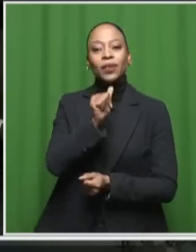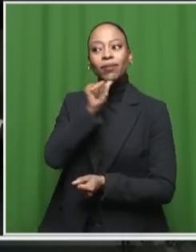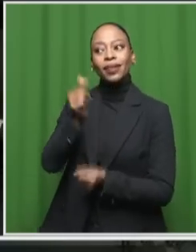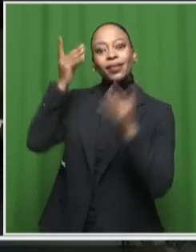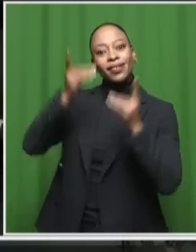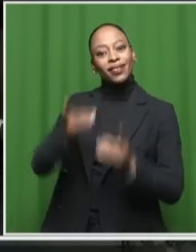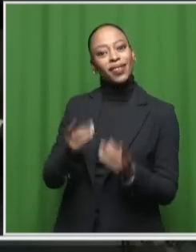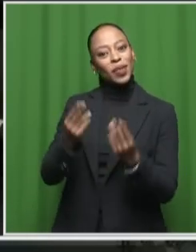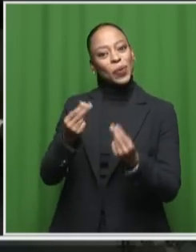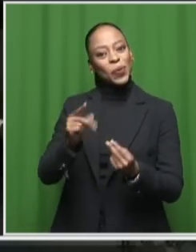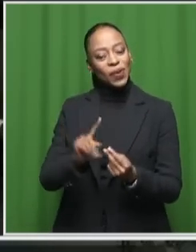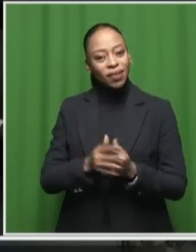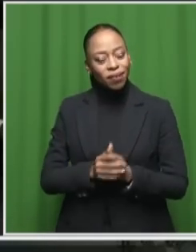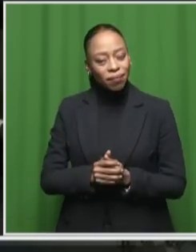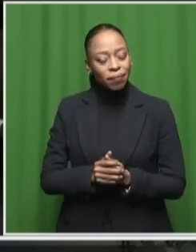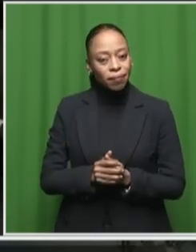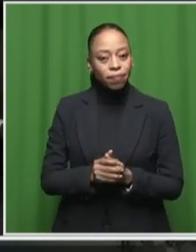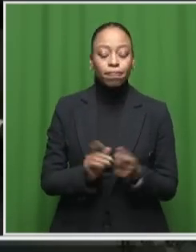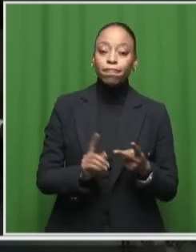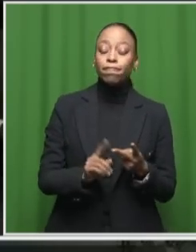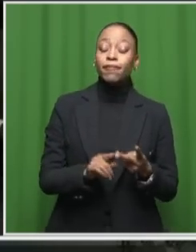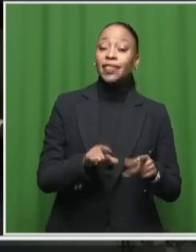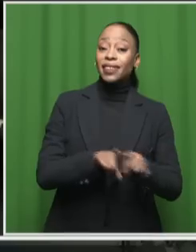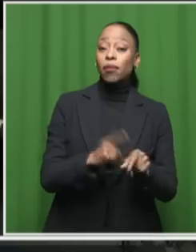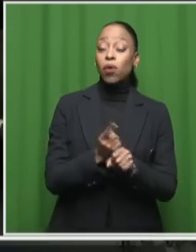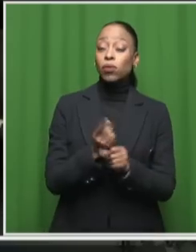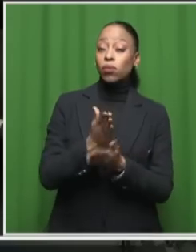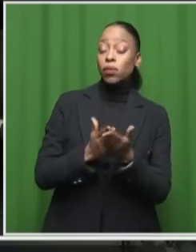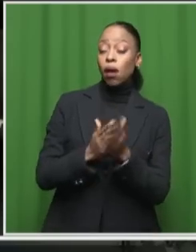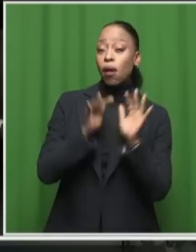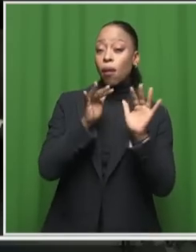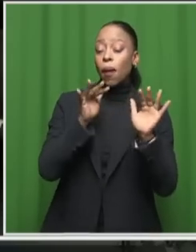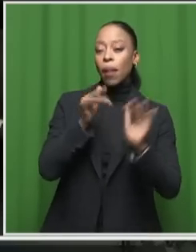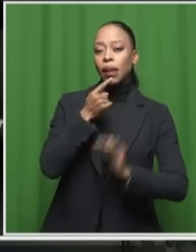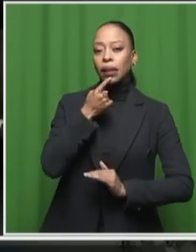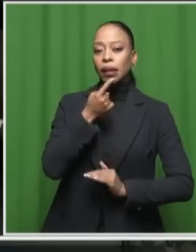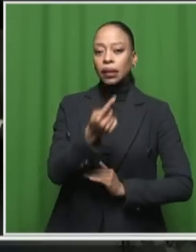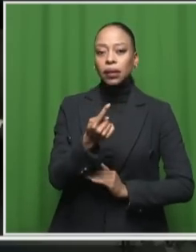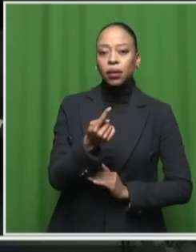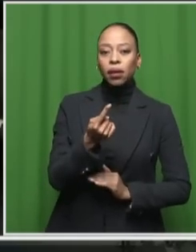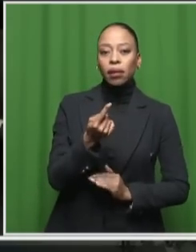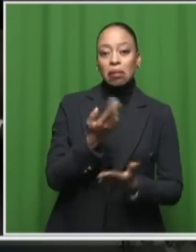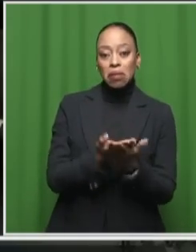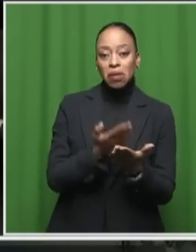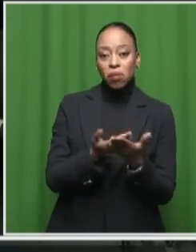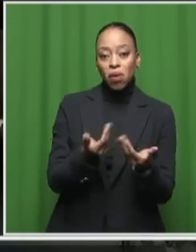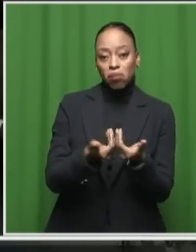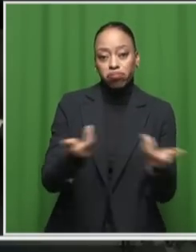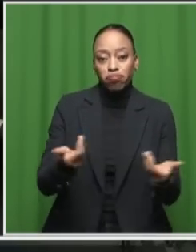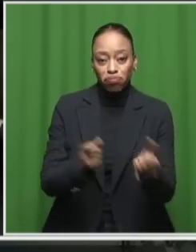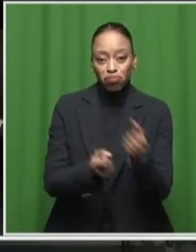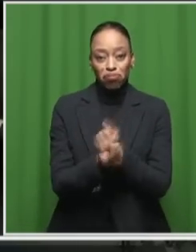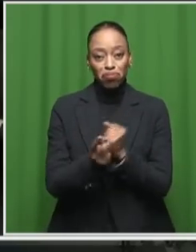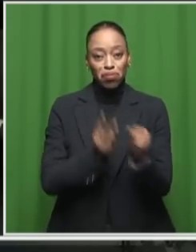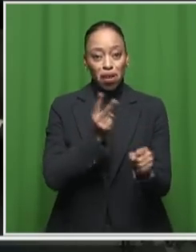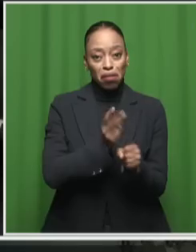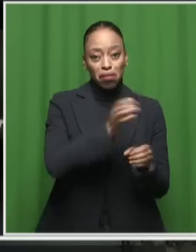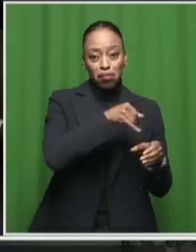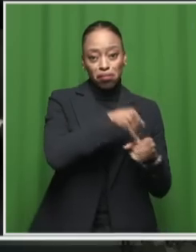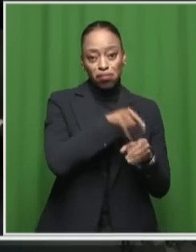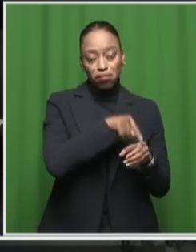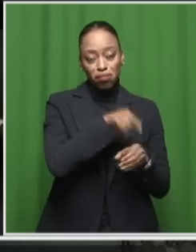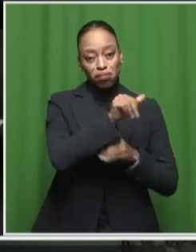here. And there are some people are even talking about possible splits. Again,